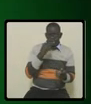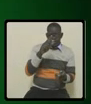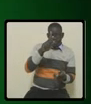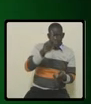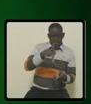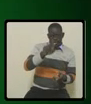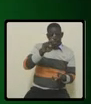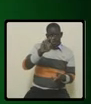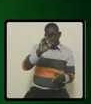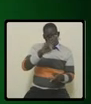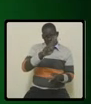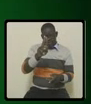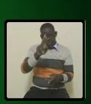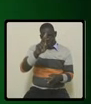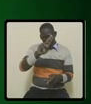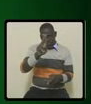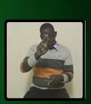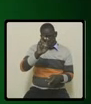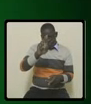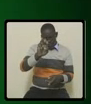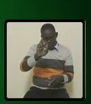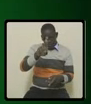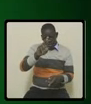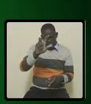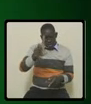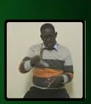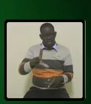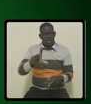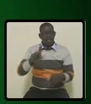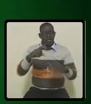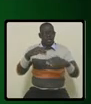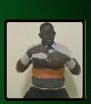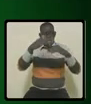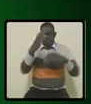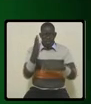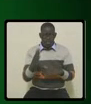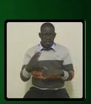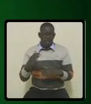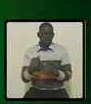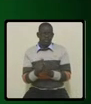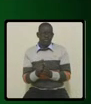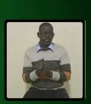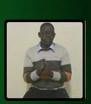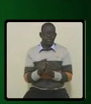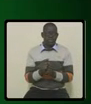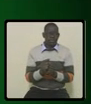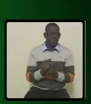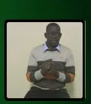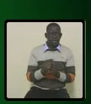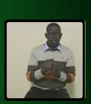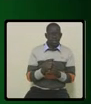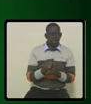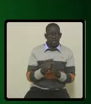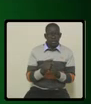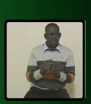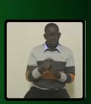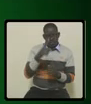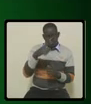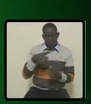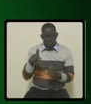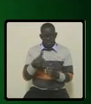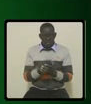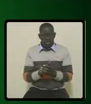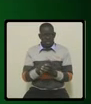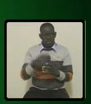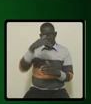fold mountains because they lie on the edges of continents. The Andes Mountains, which lie on the edge of South America, is an example. Correct.